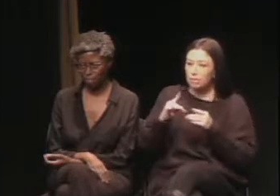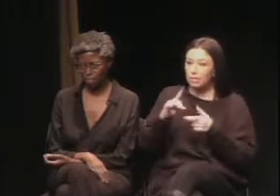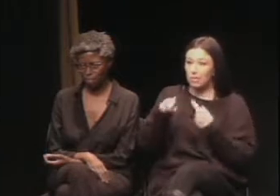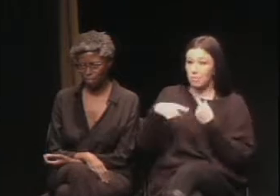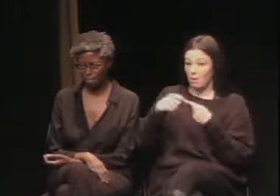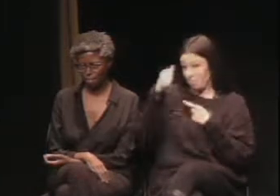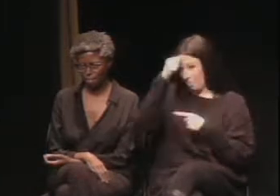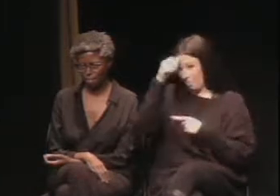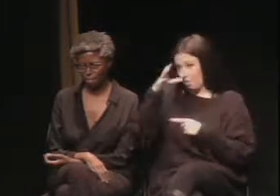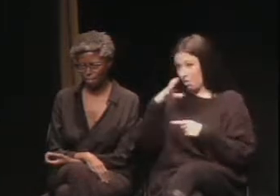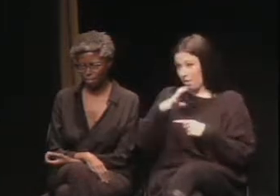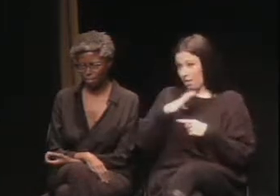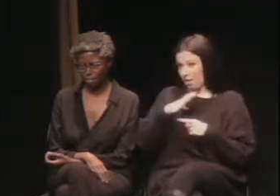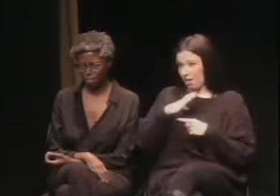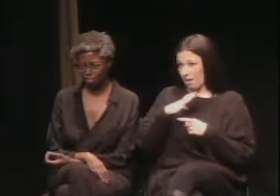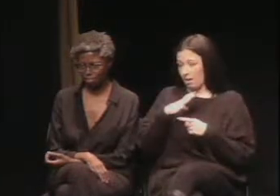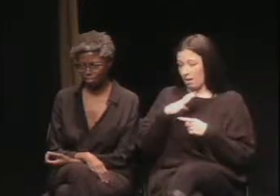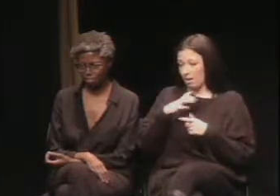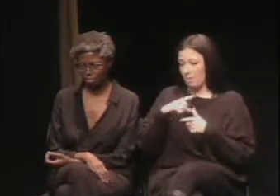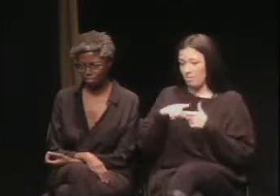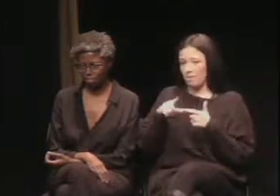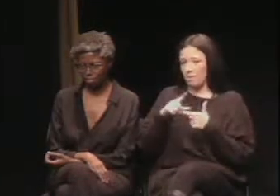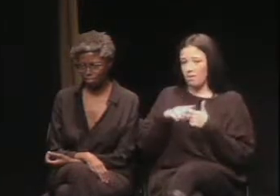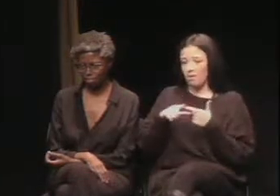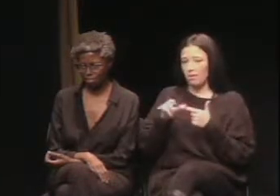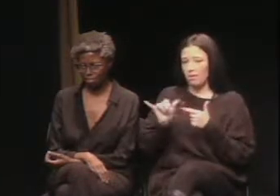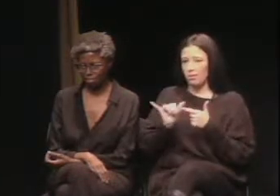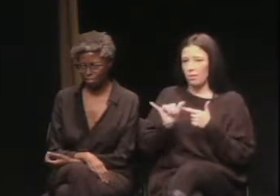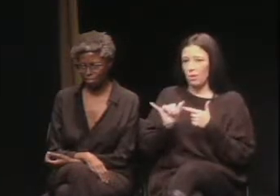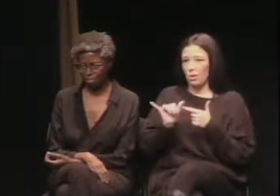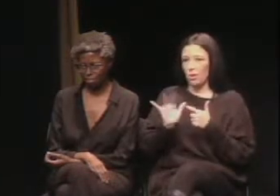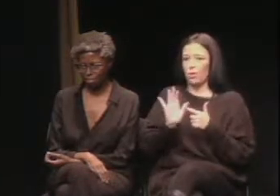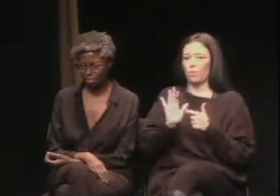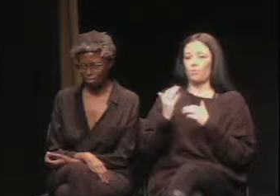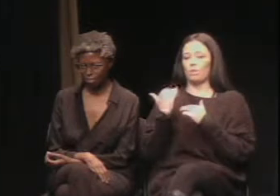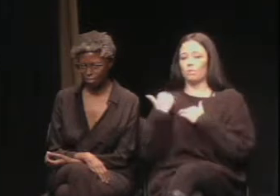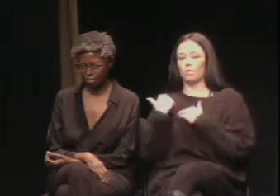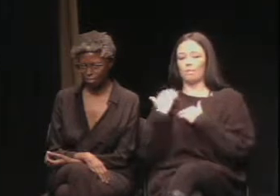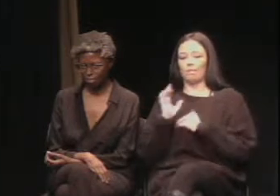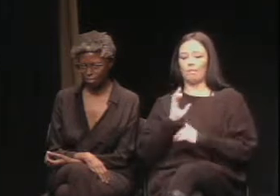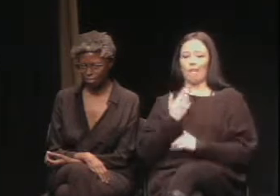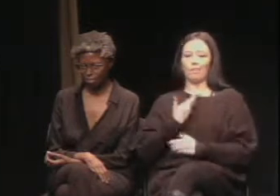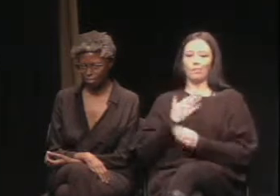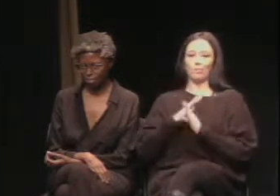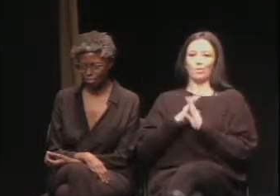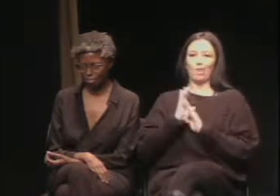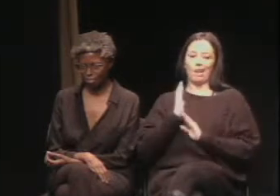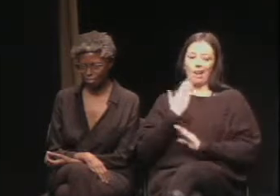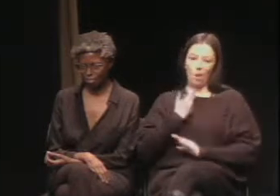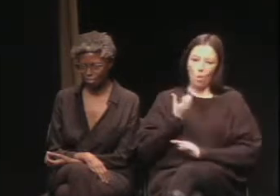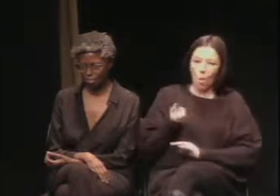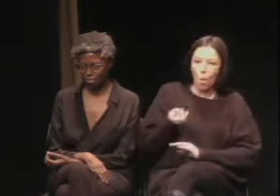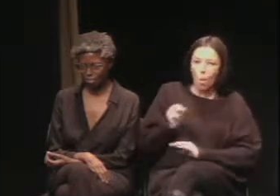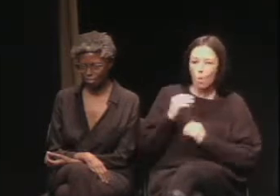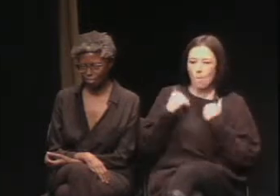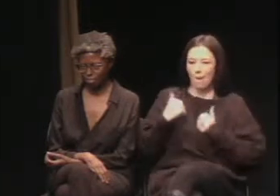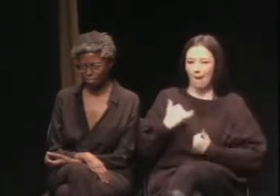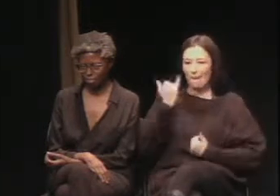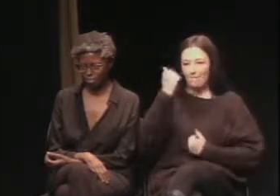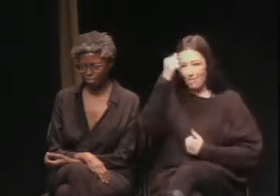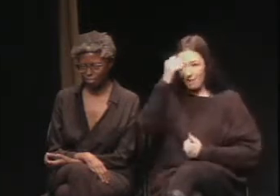man, or the men in general, but also the onus is on us to protect our bodies all the time. Right. If this man